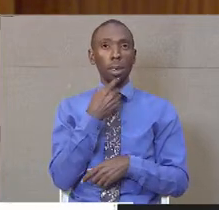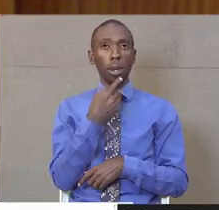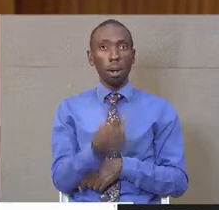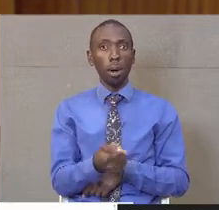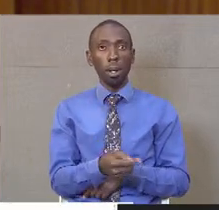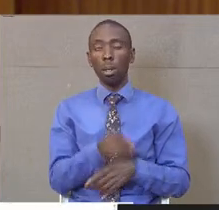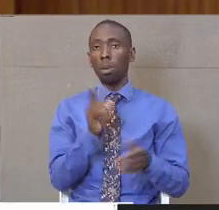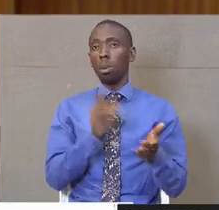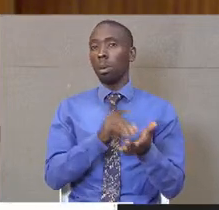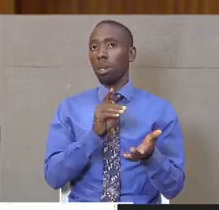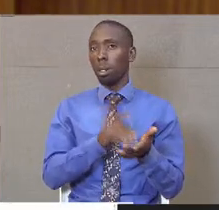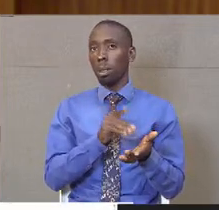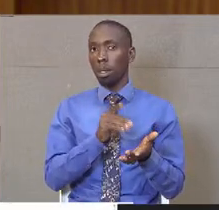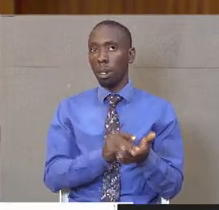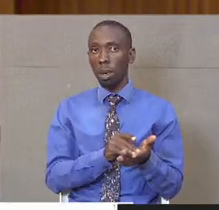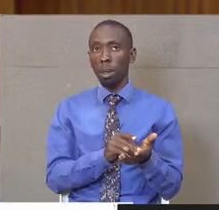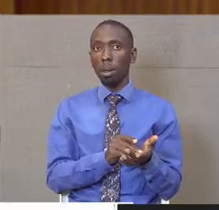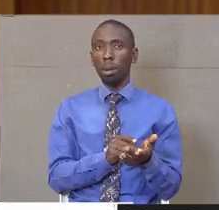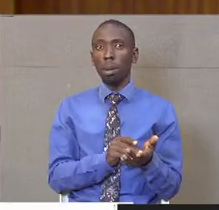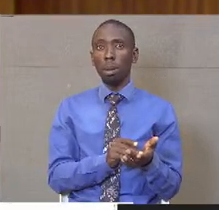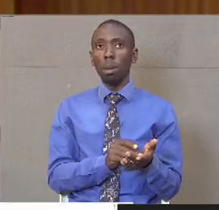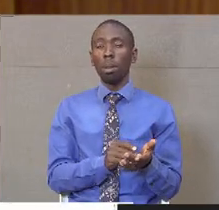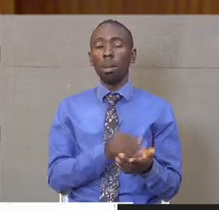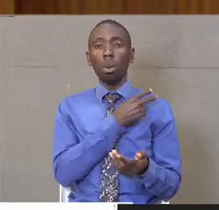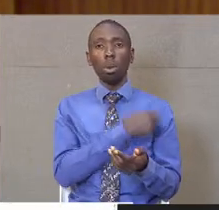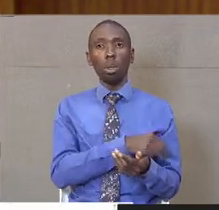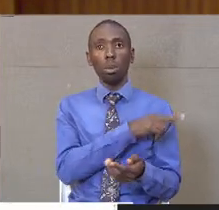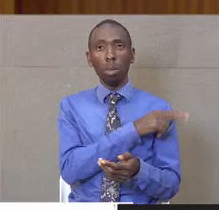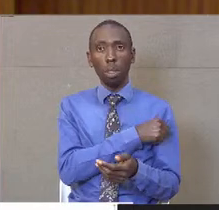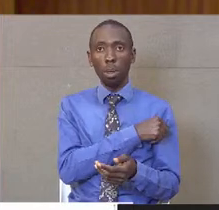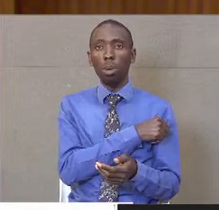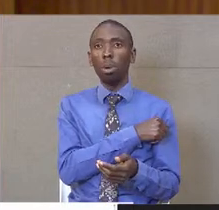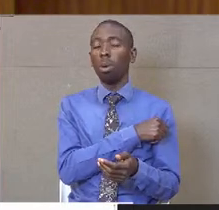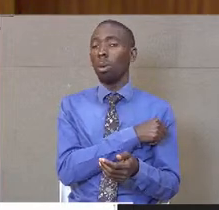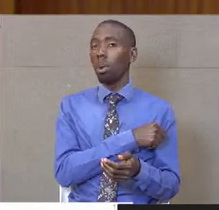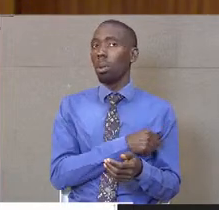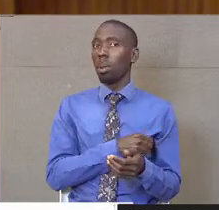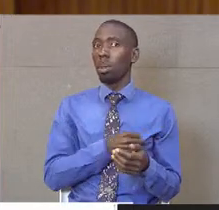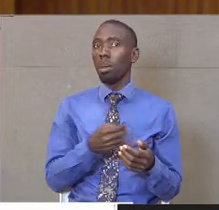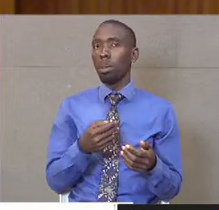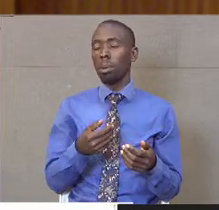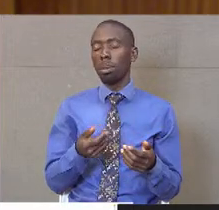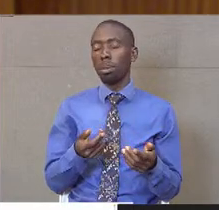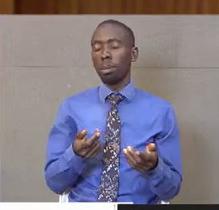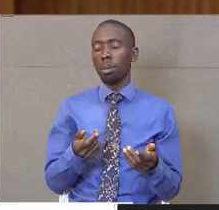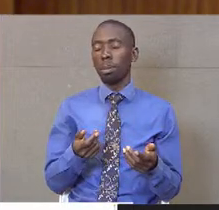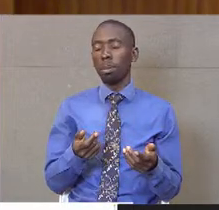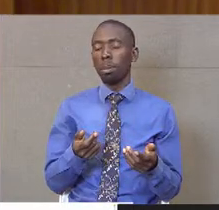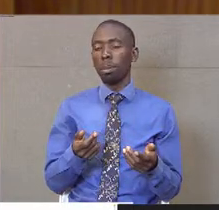the doctors, the hospital is mostly